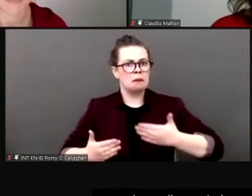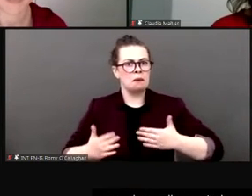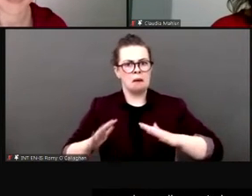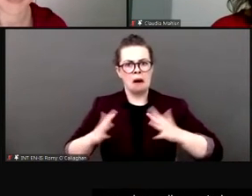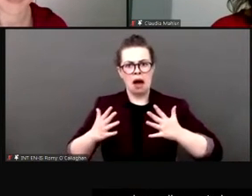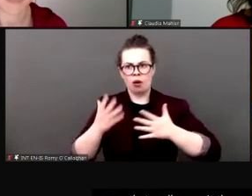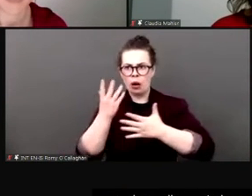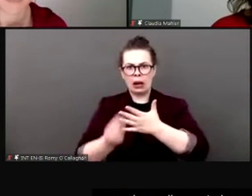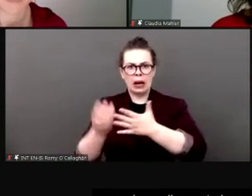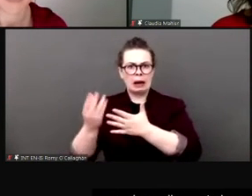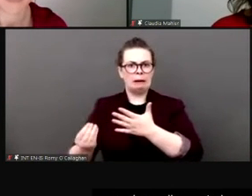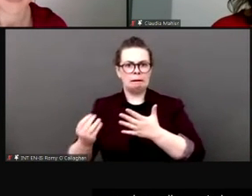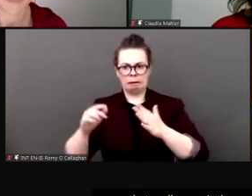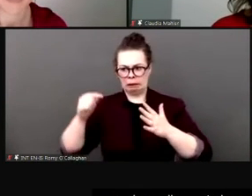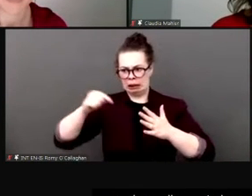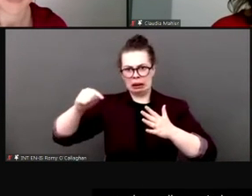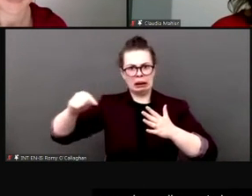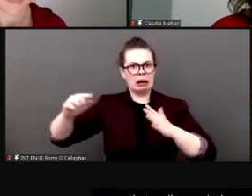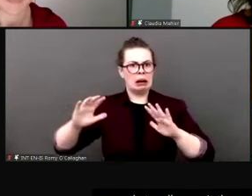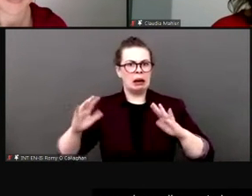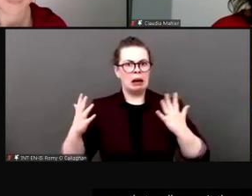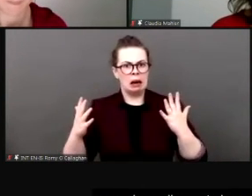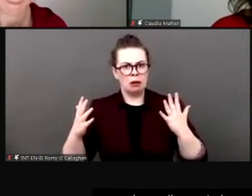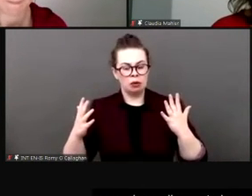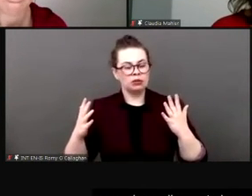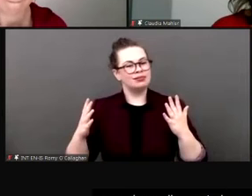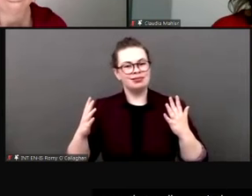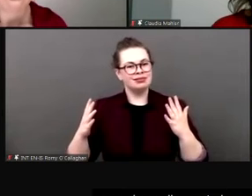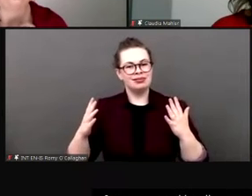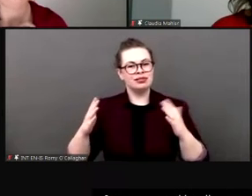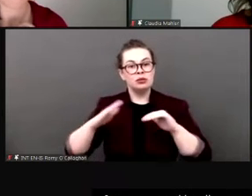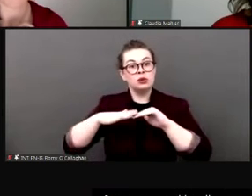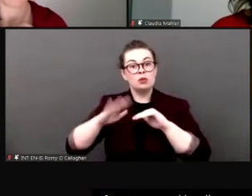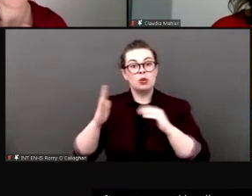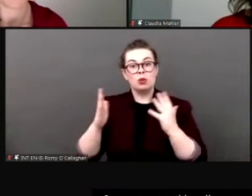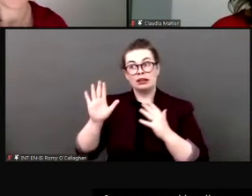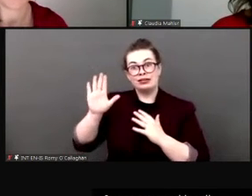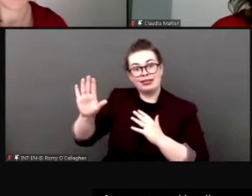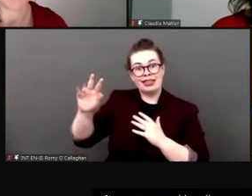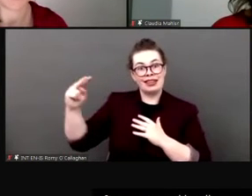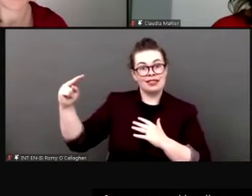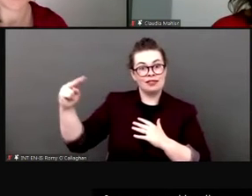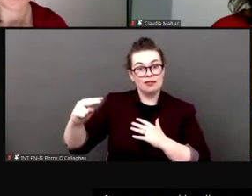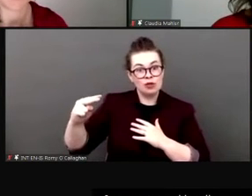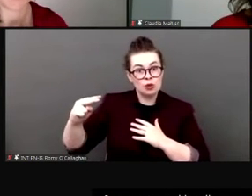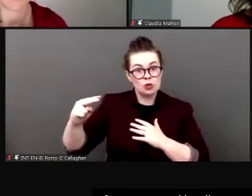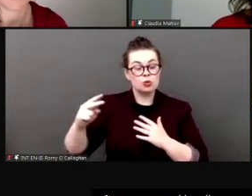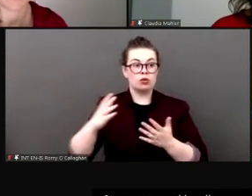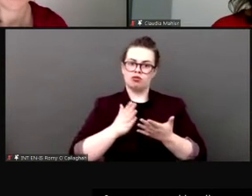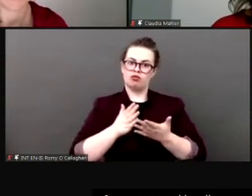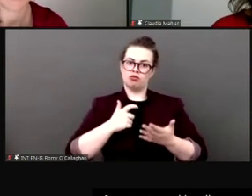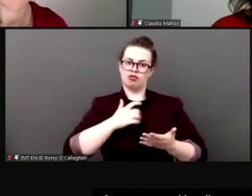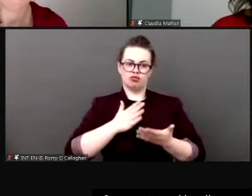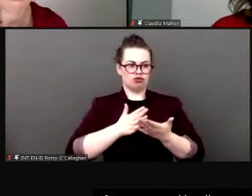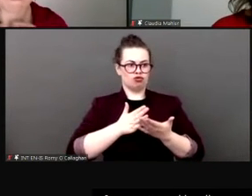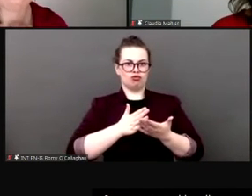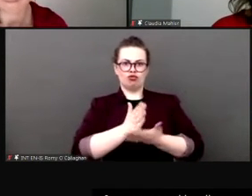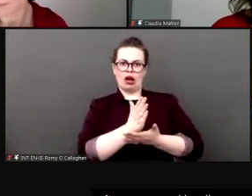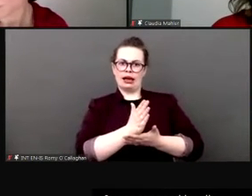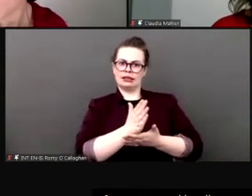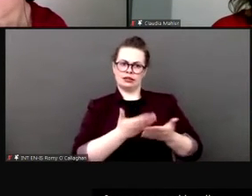all that rights being universal, the normative gaps either didn't exist